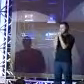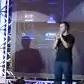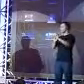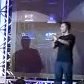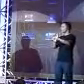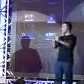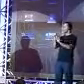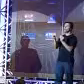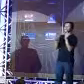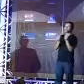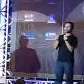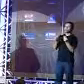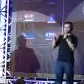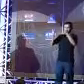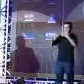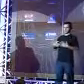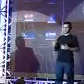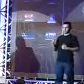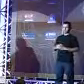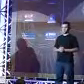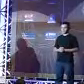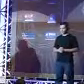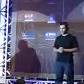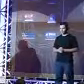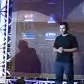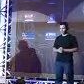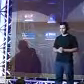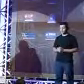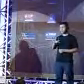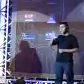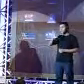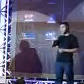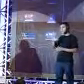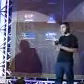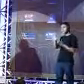doesn't lie with the politicians.